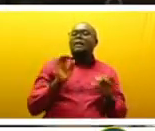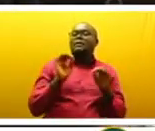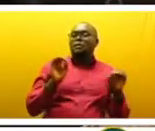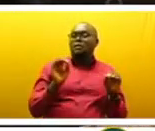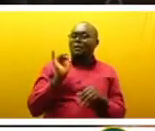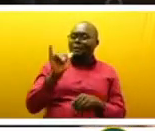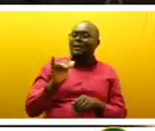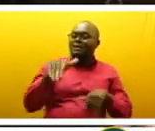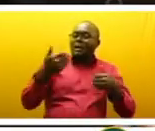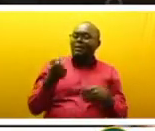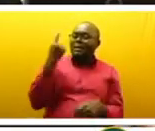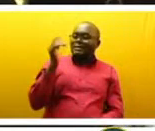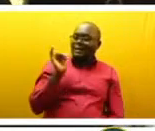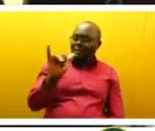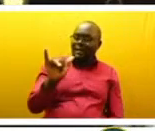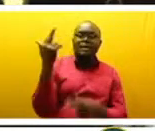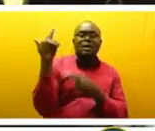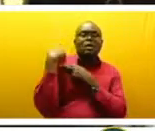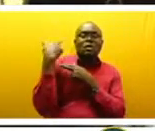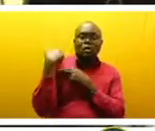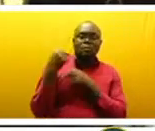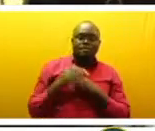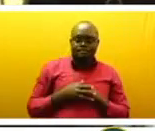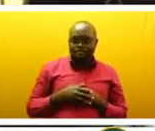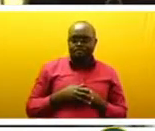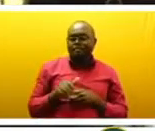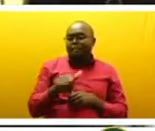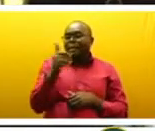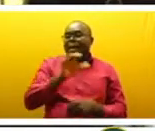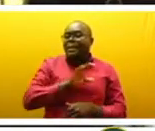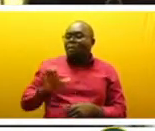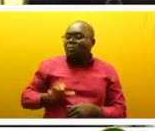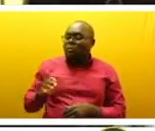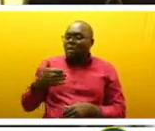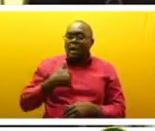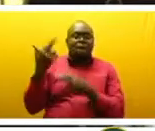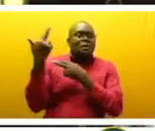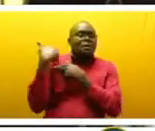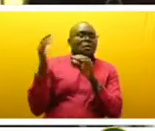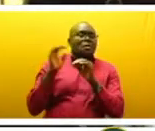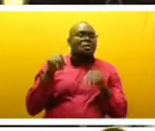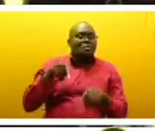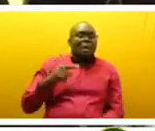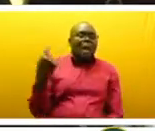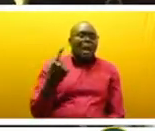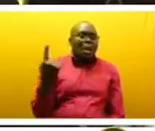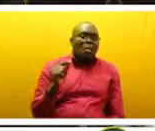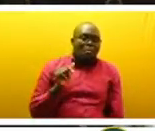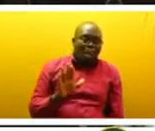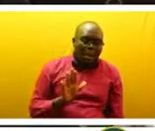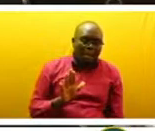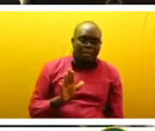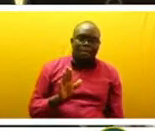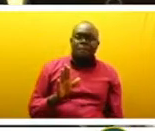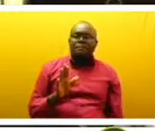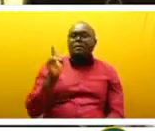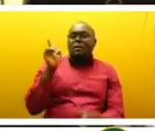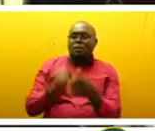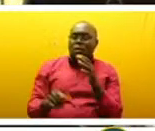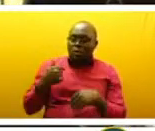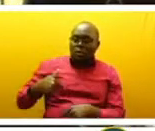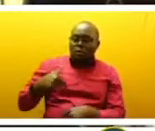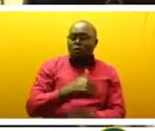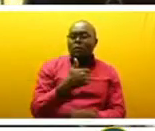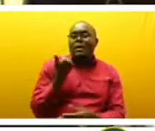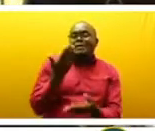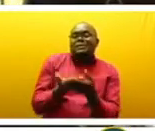that is how he understood it. He said that the other commissioners had no role. So what do we want to